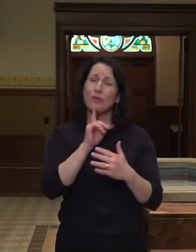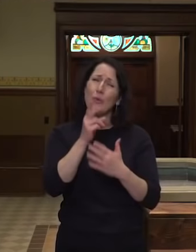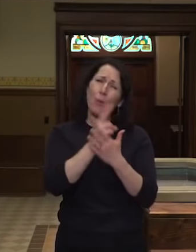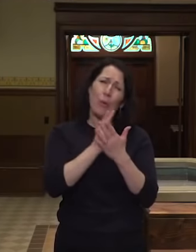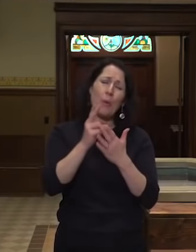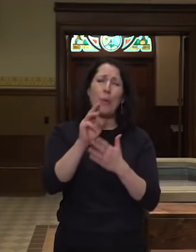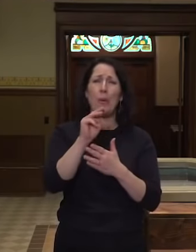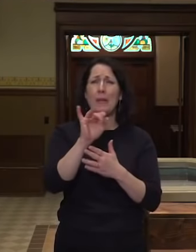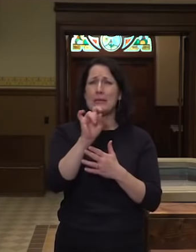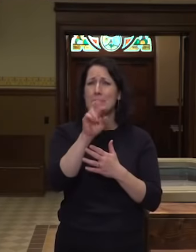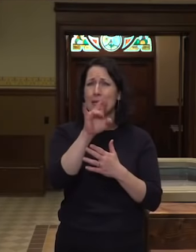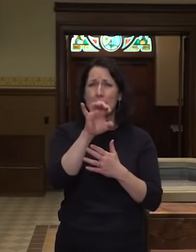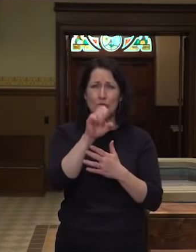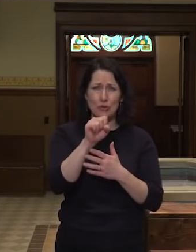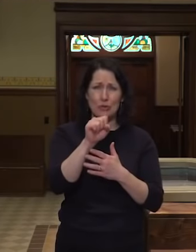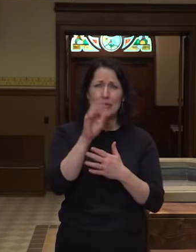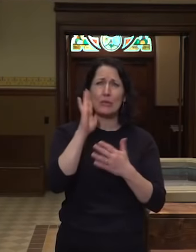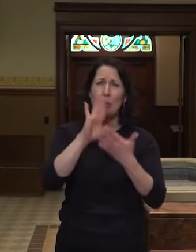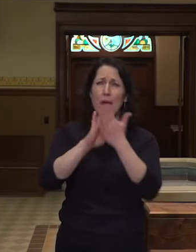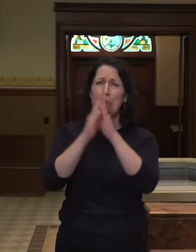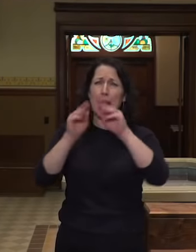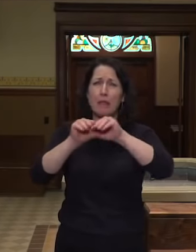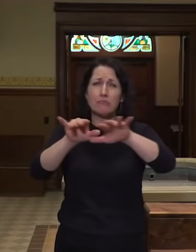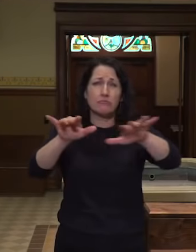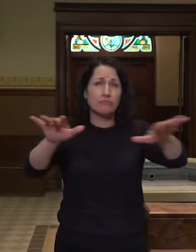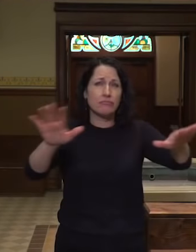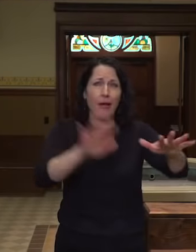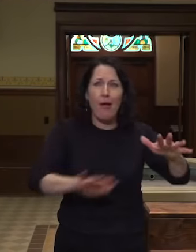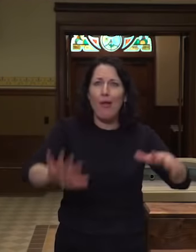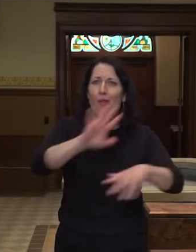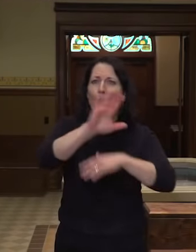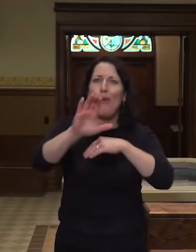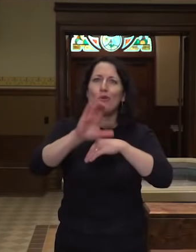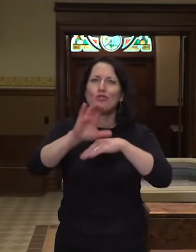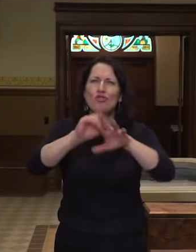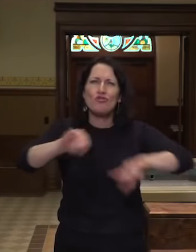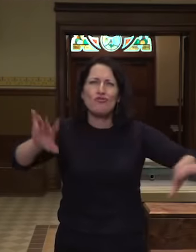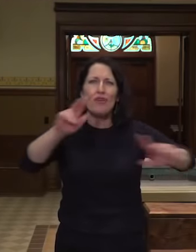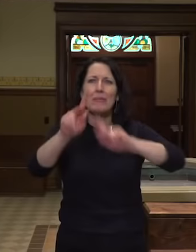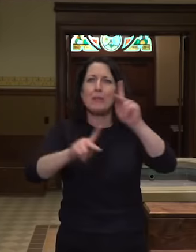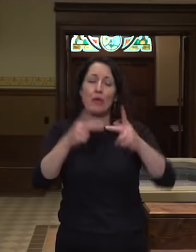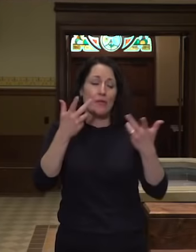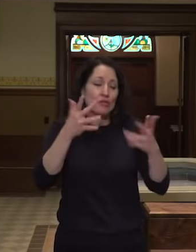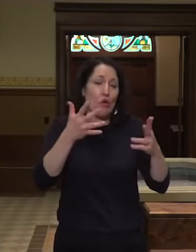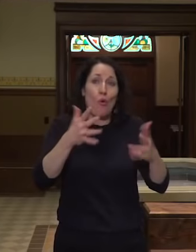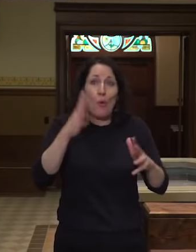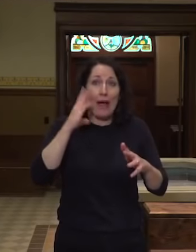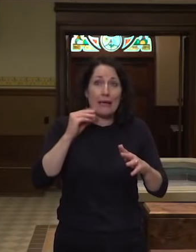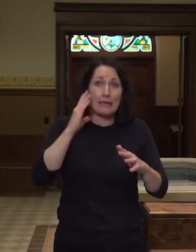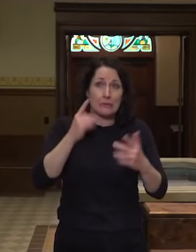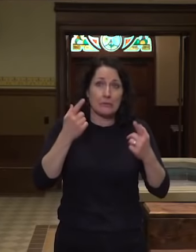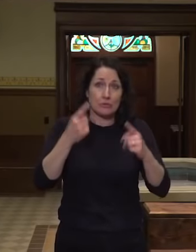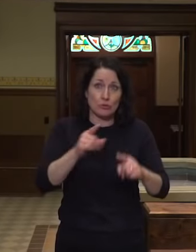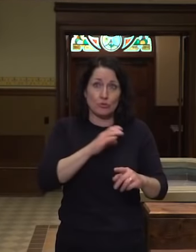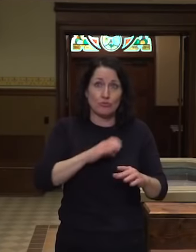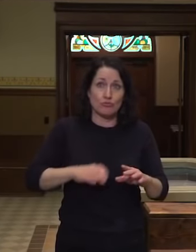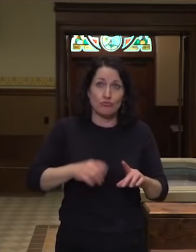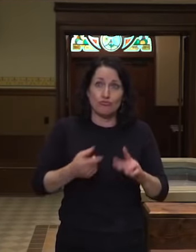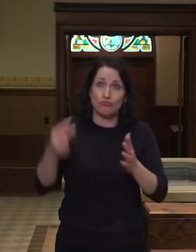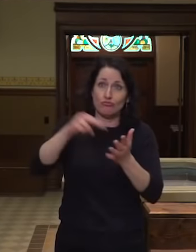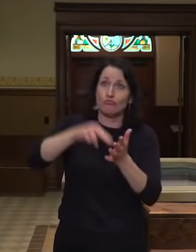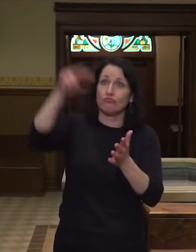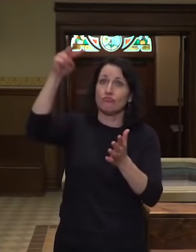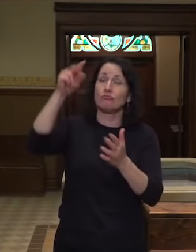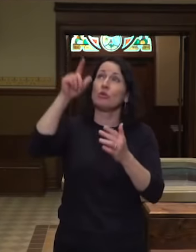accomplished in the body of the whole church what has already come to pass in Christ, her head, who lives